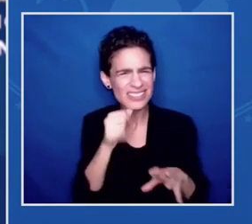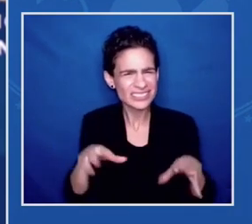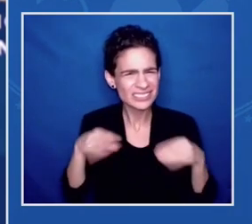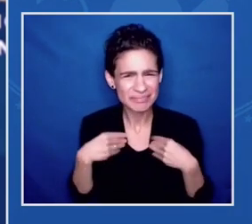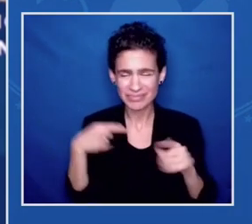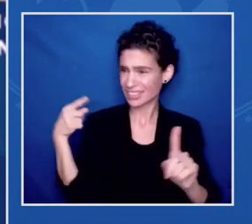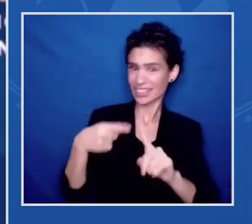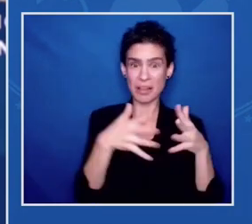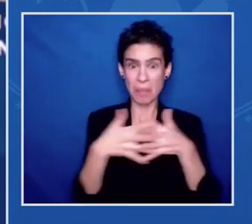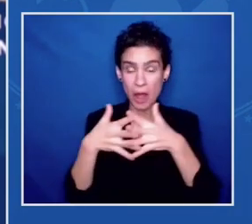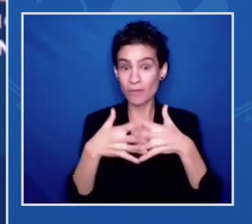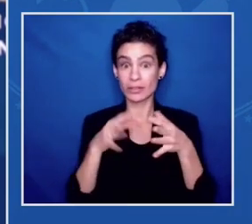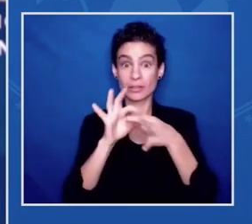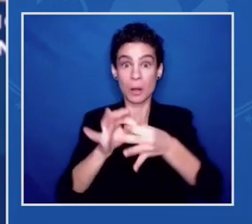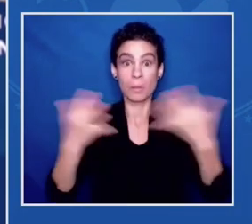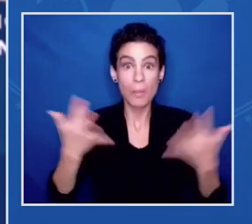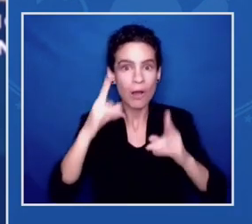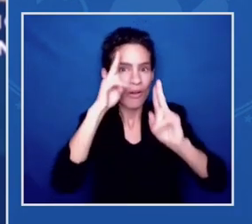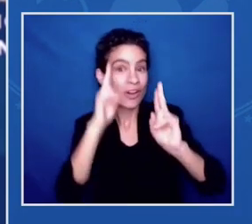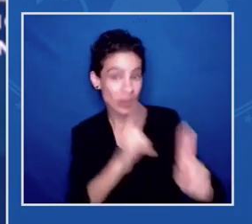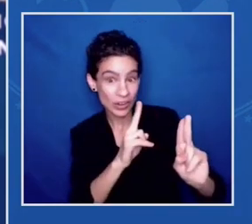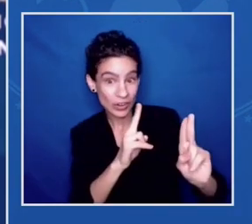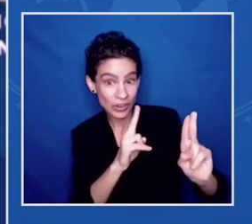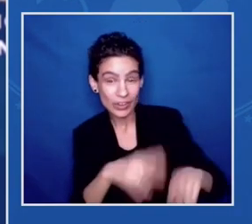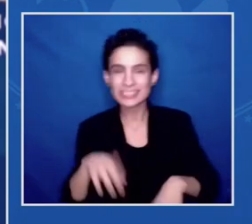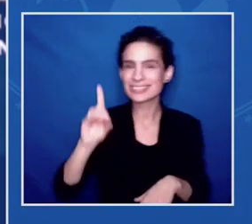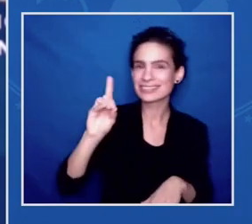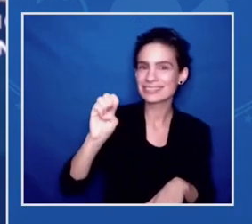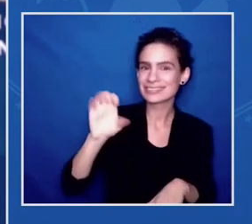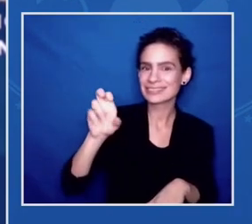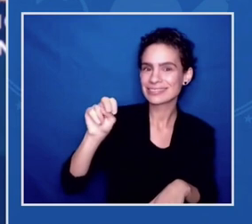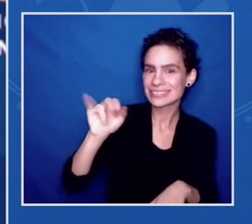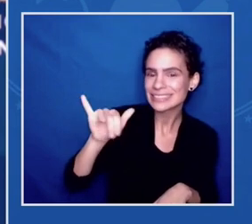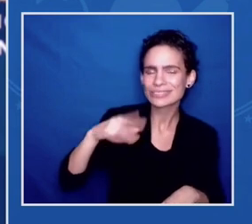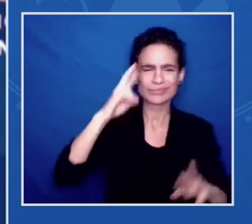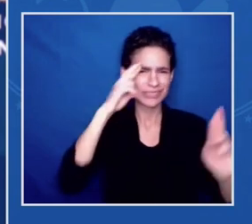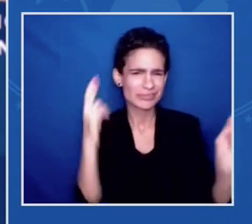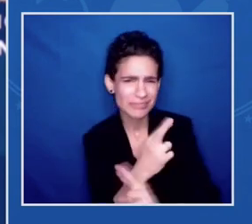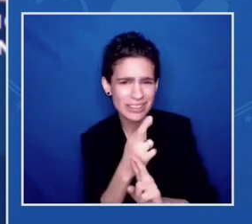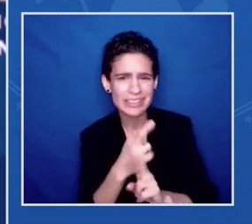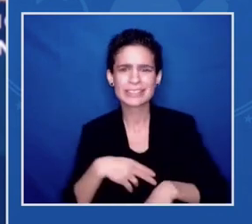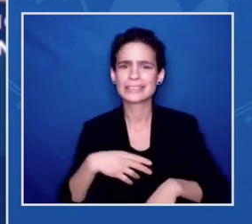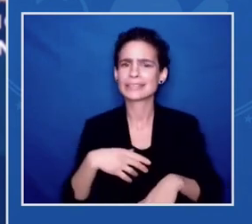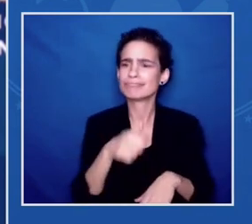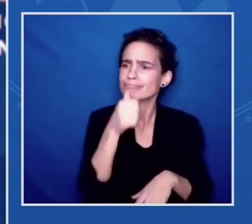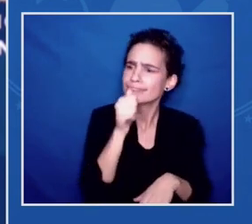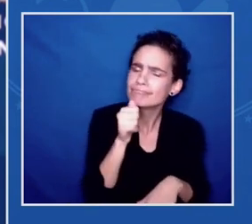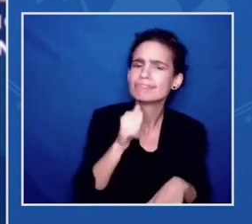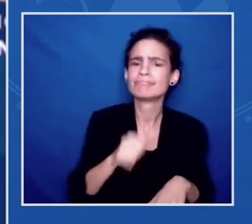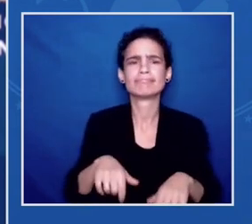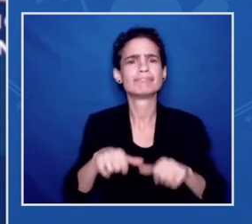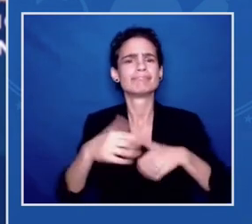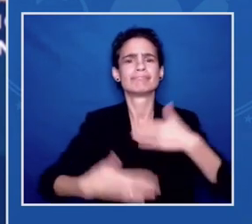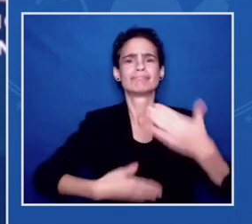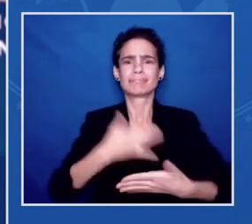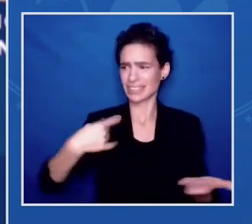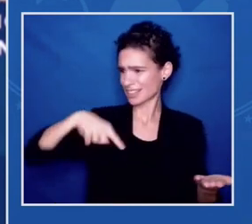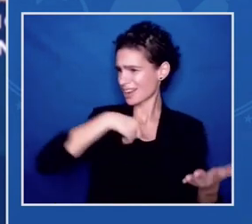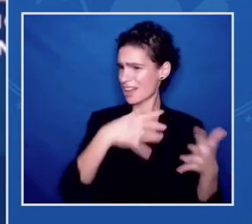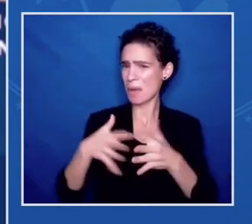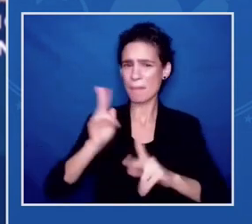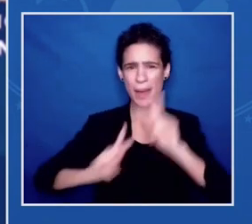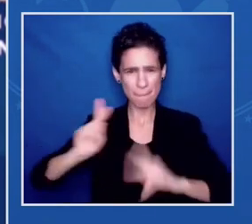As I said, America's about honor, decency, respect, tolerance. That's who we